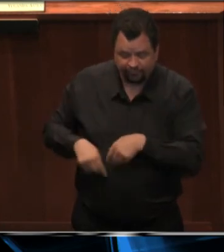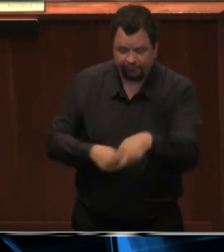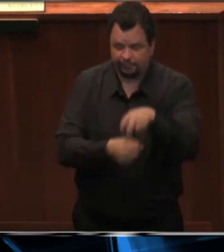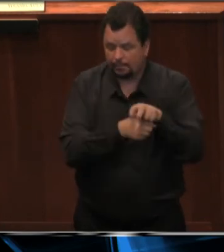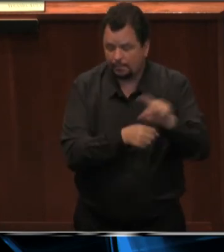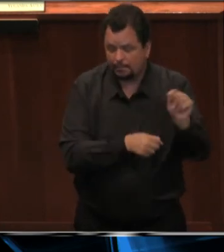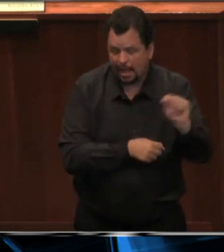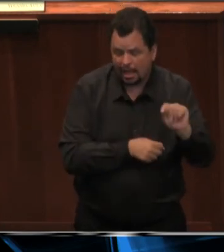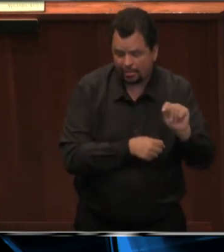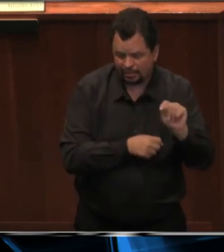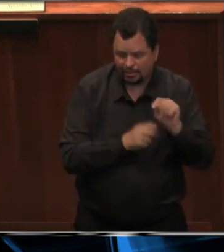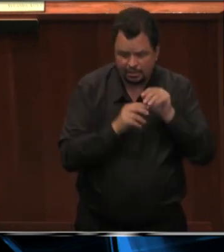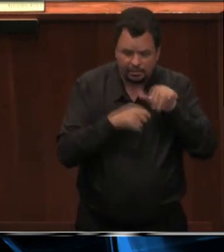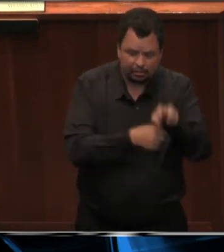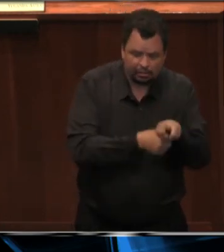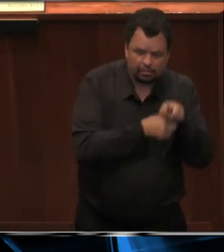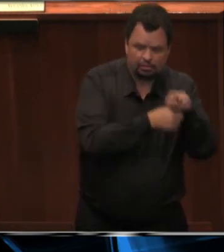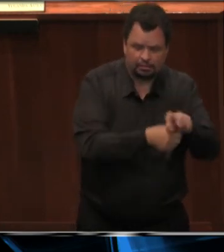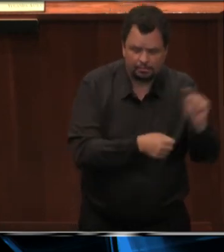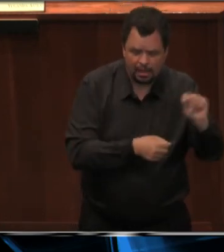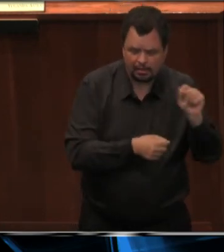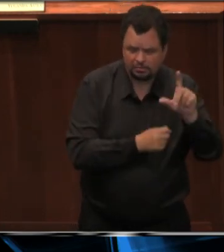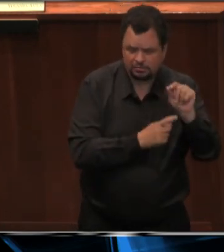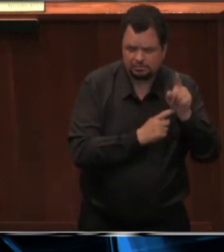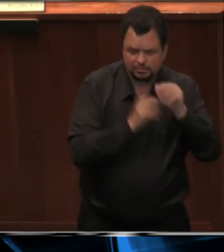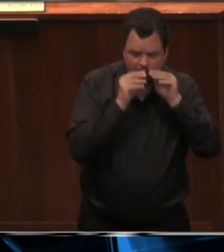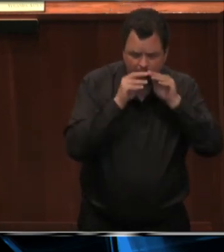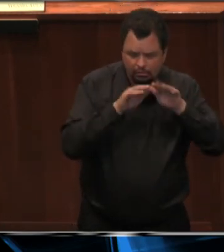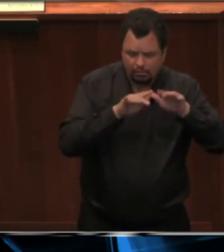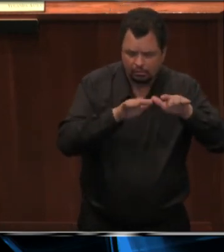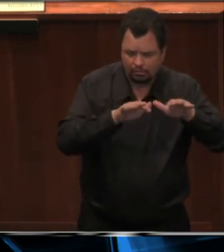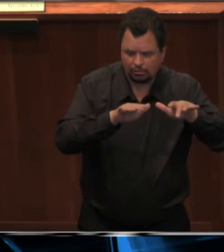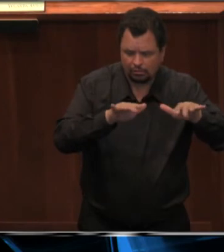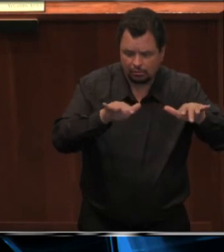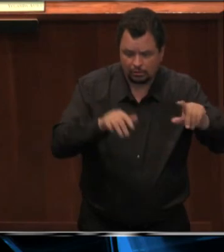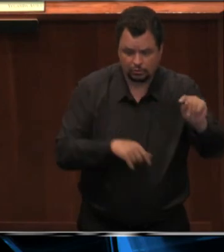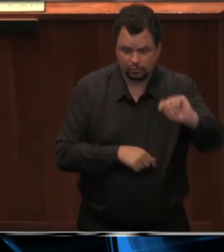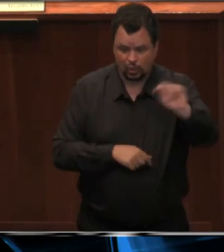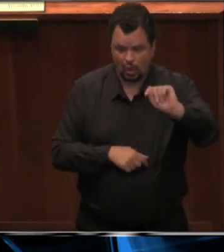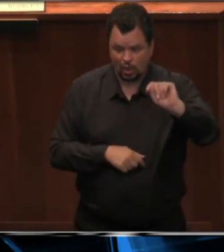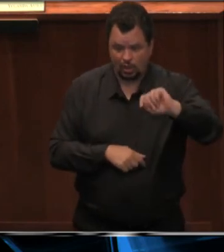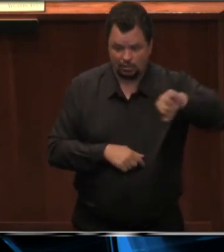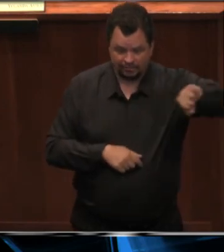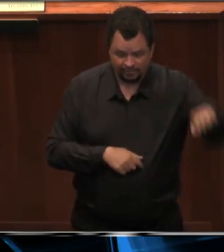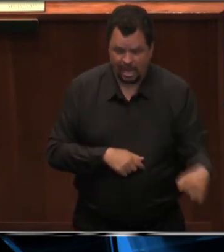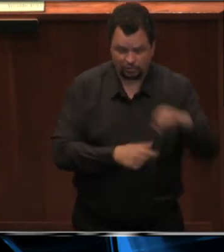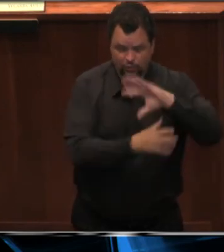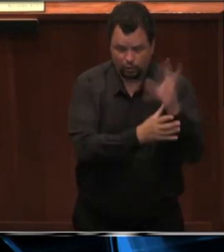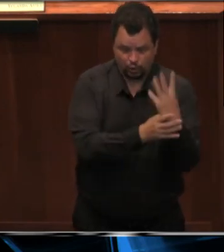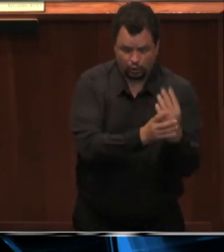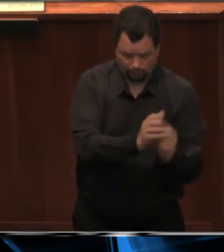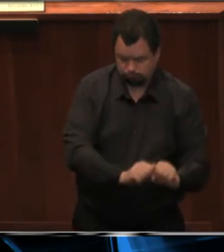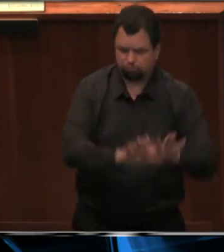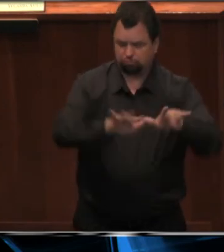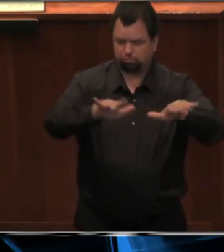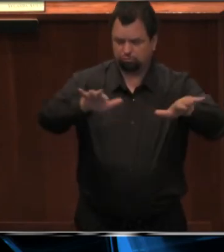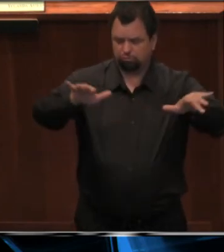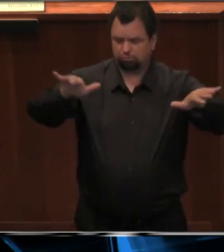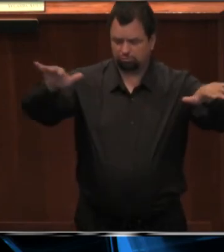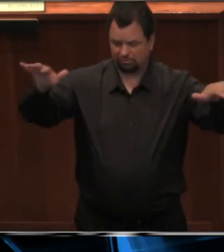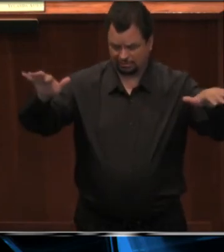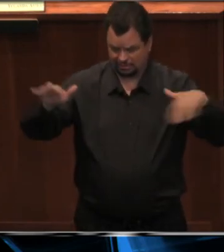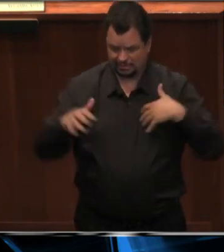my understanding is when you flush the toilet, particles disperse. When you use a hand dryer, things fly